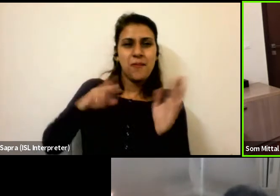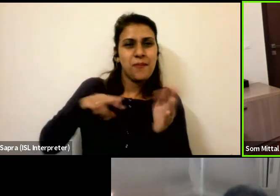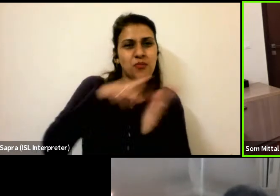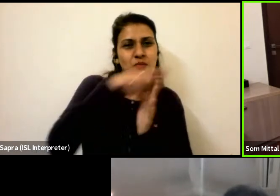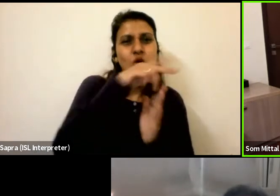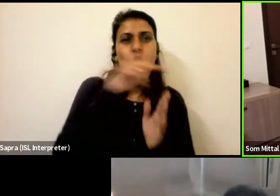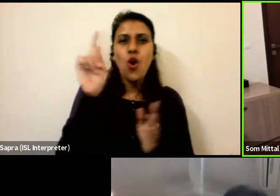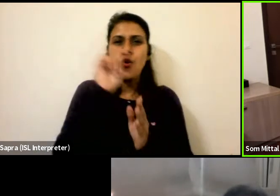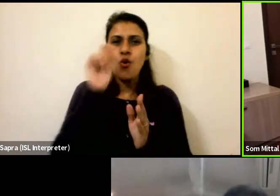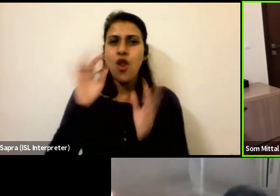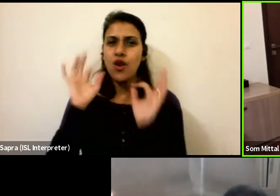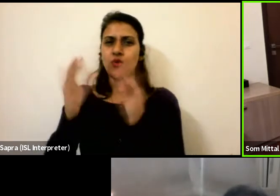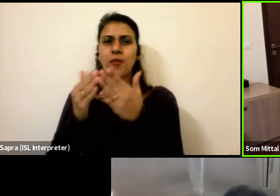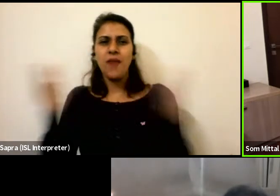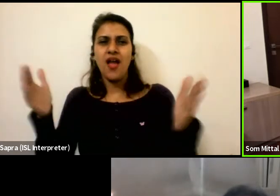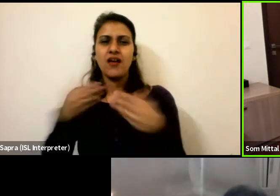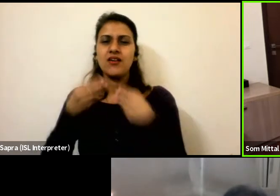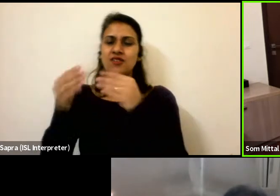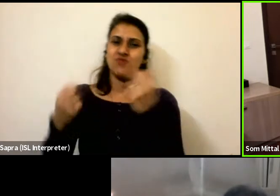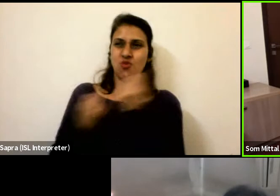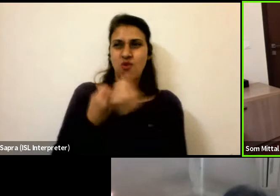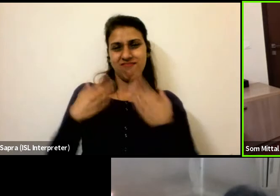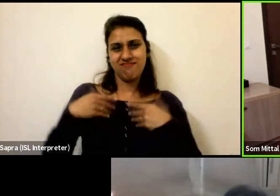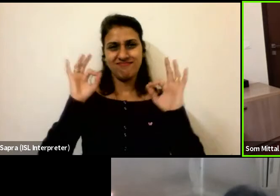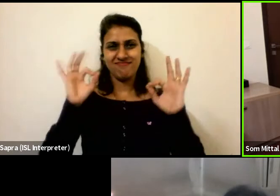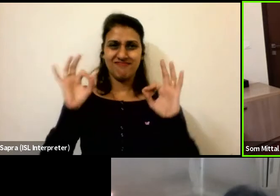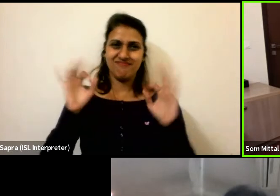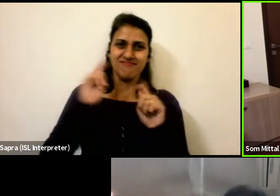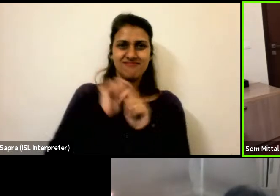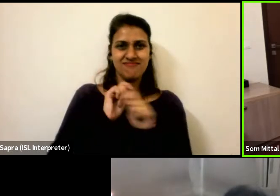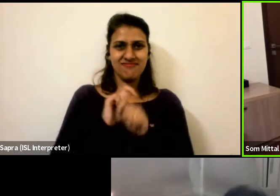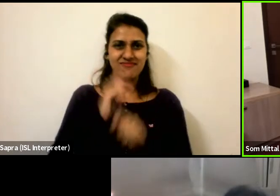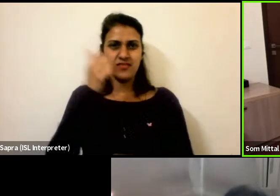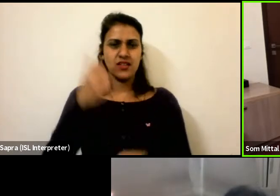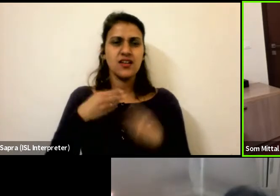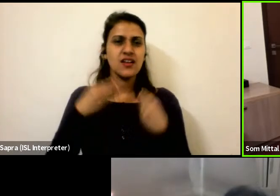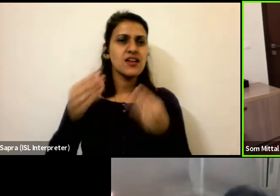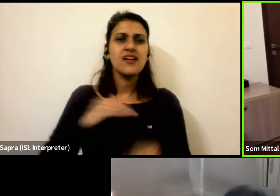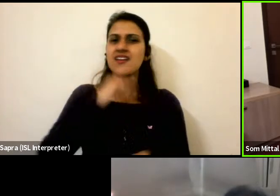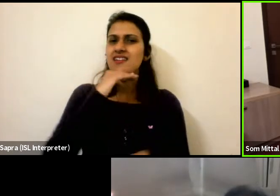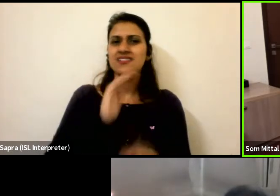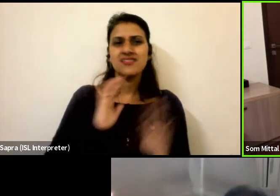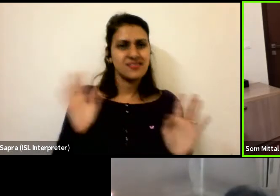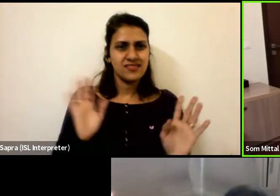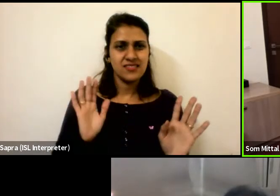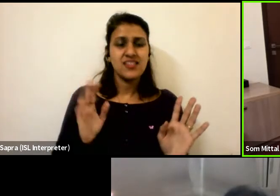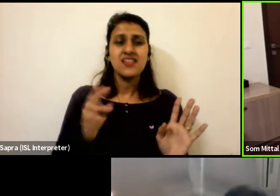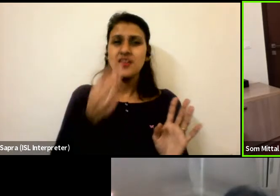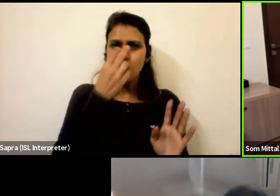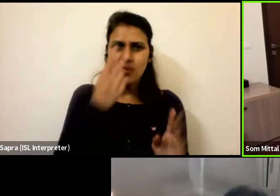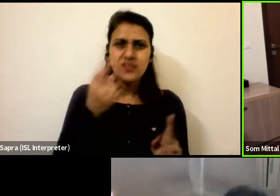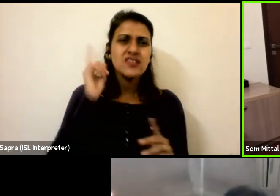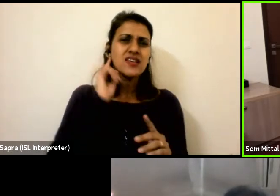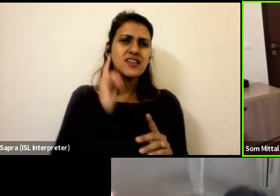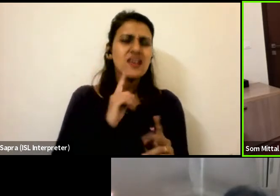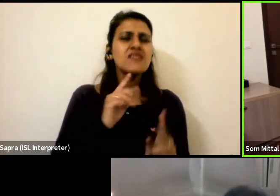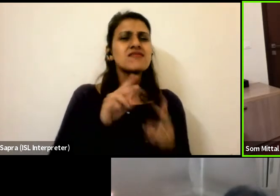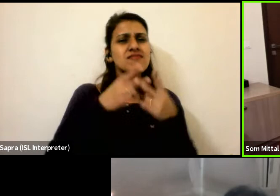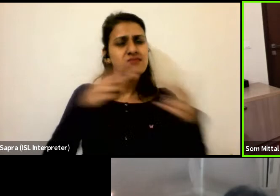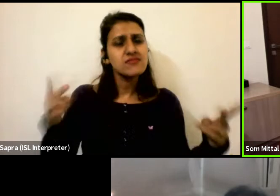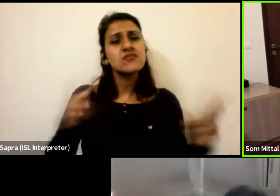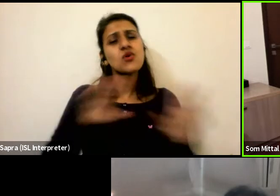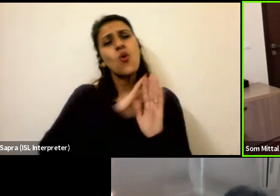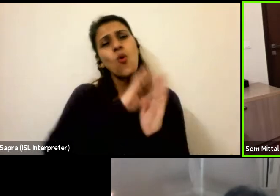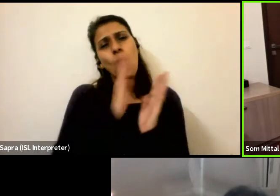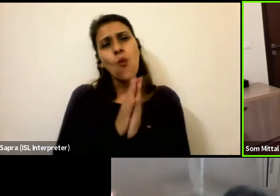toilets. It's also supporting beyond the physically disabled. It's also people with vision, hearing, and other impairment. Exactly. And I think